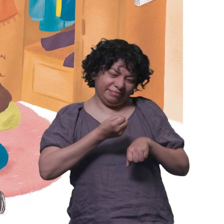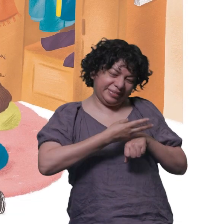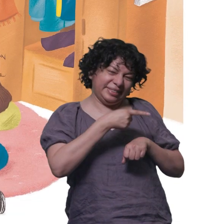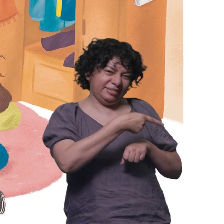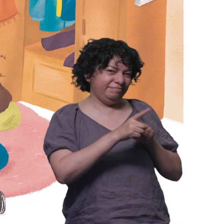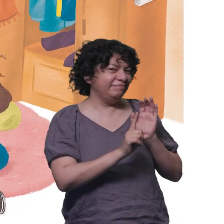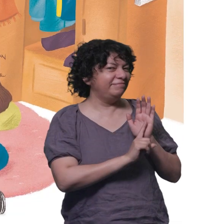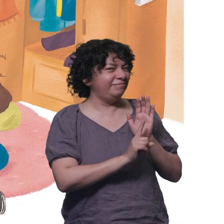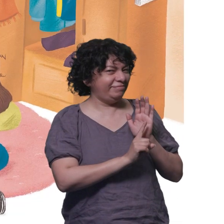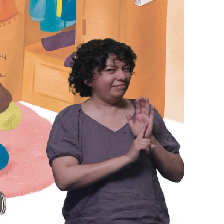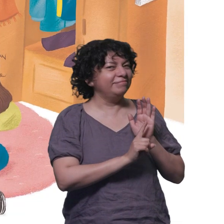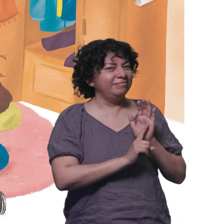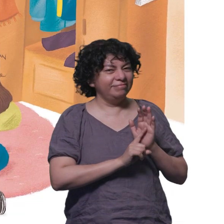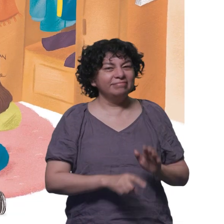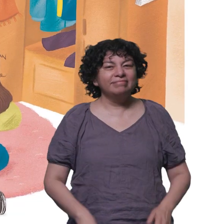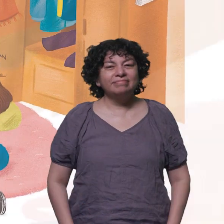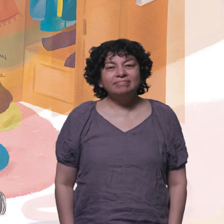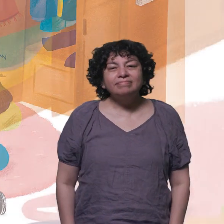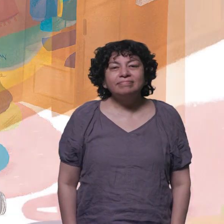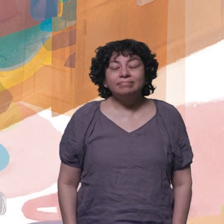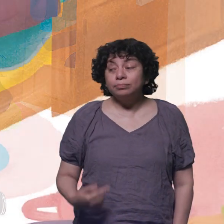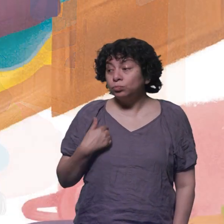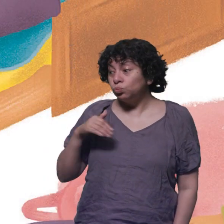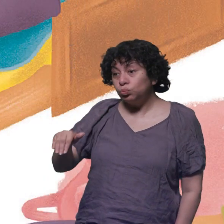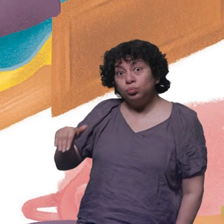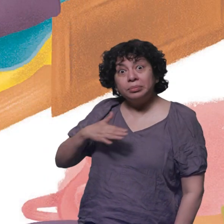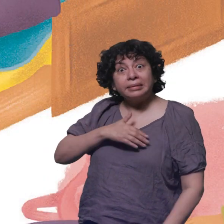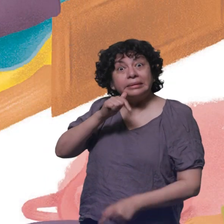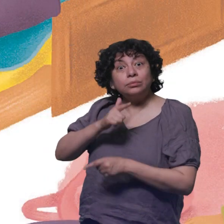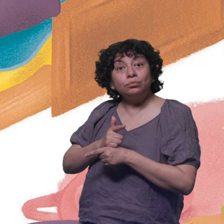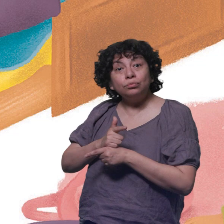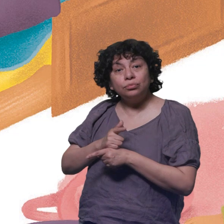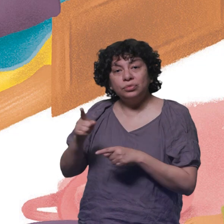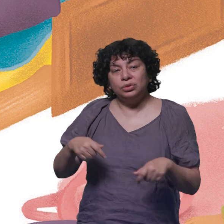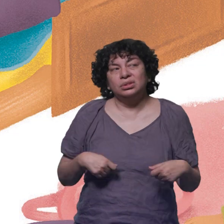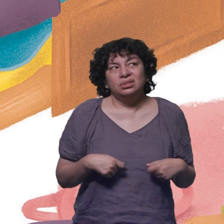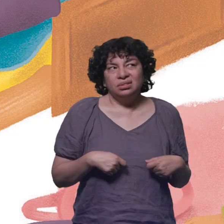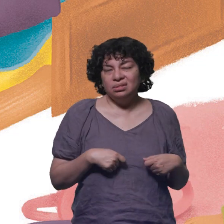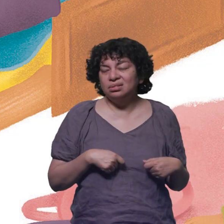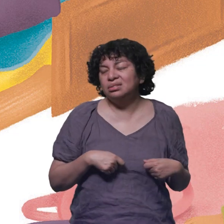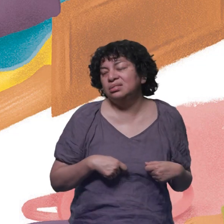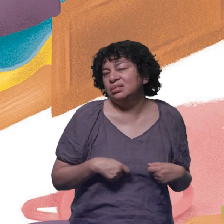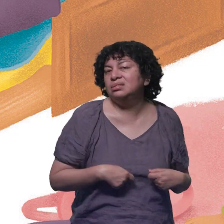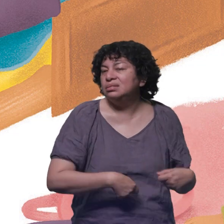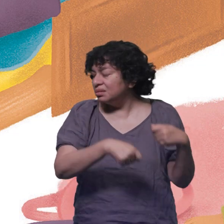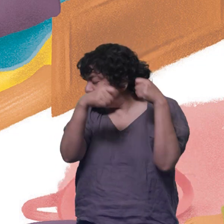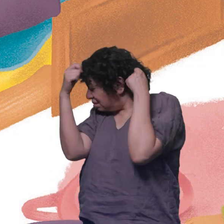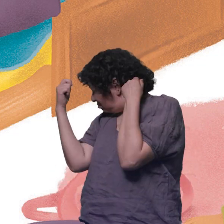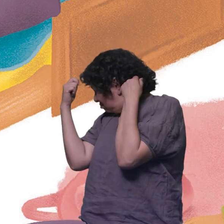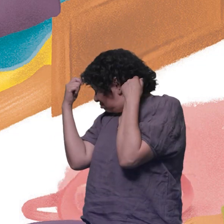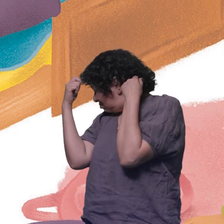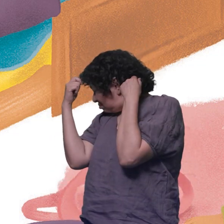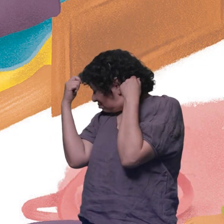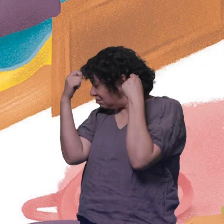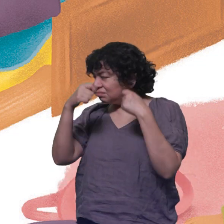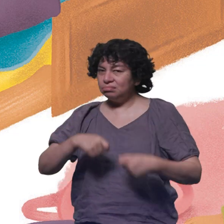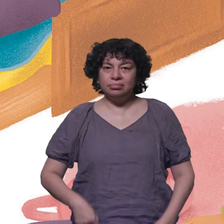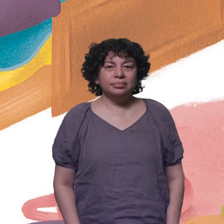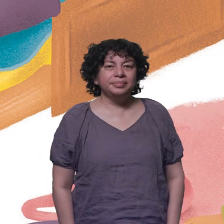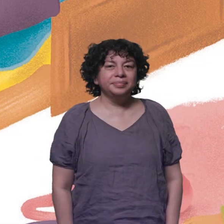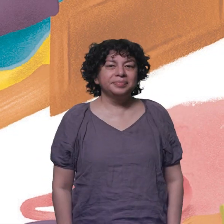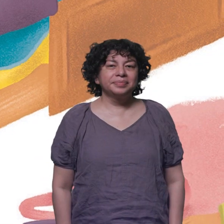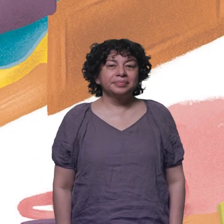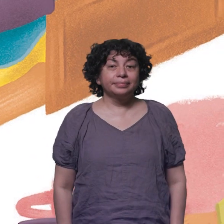than an alarm clock ever could. I nudge Melanie, but she groans and turns the other